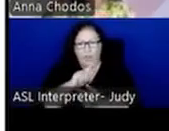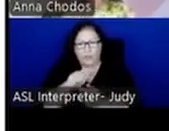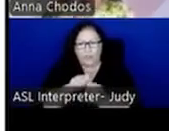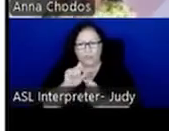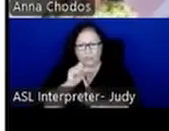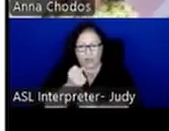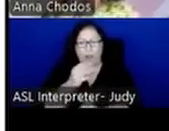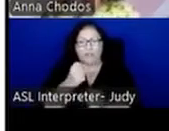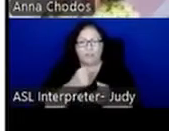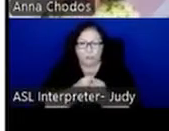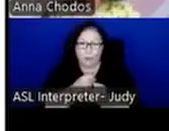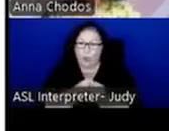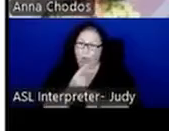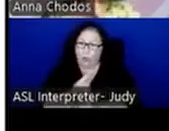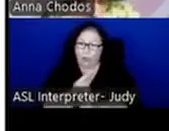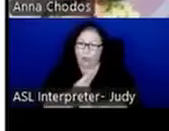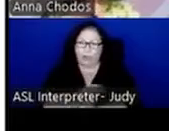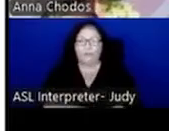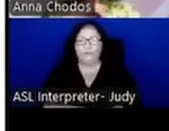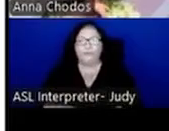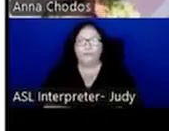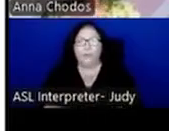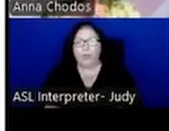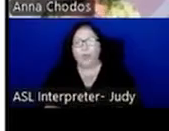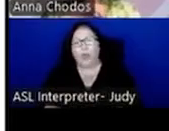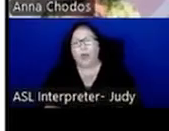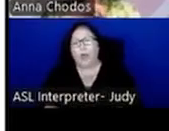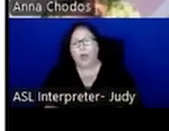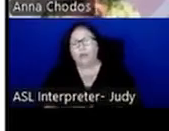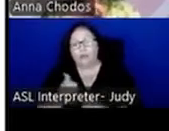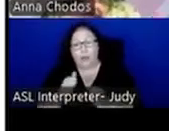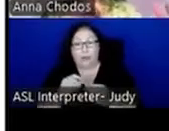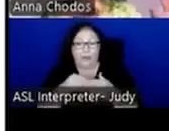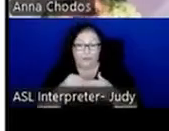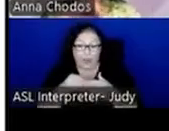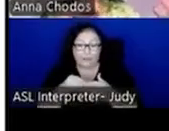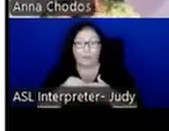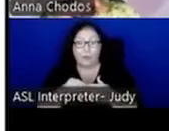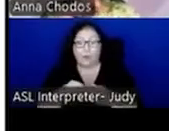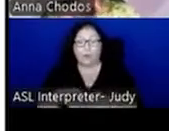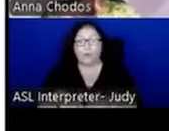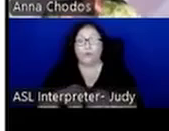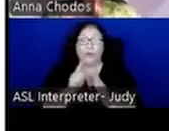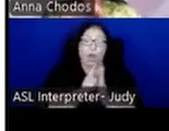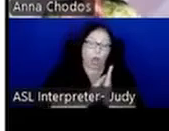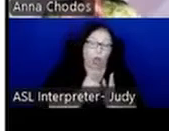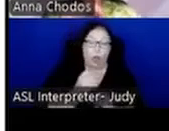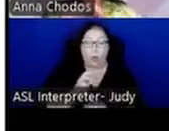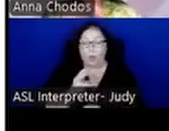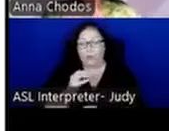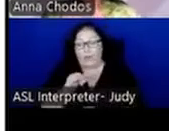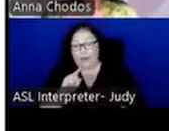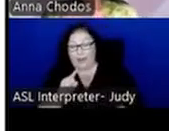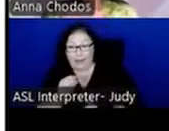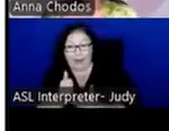Trying to be flexible in that way if the law or the Medicaid policy allows it, because we can't burn out